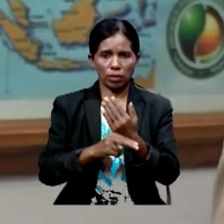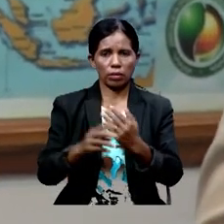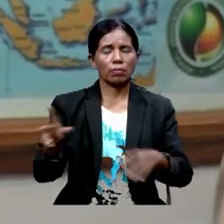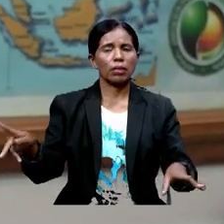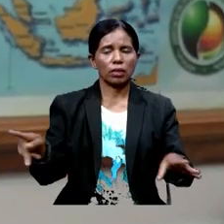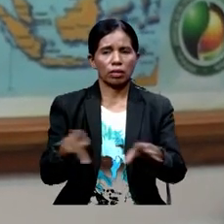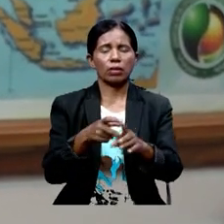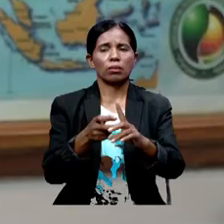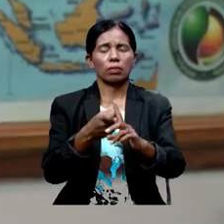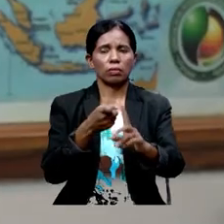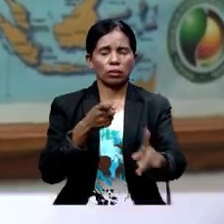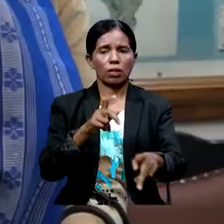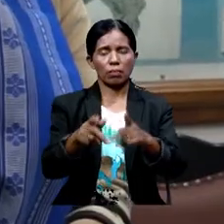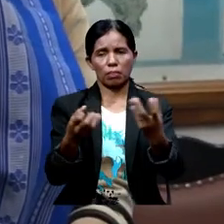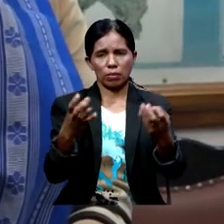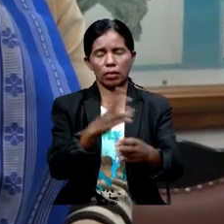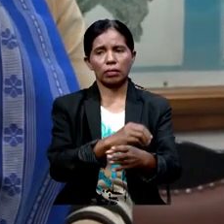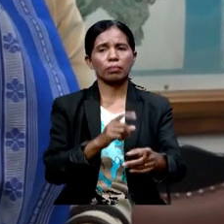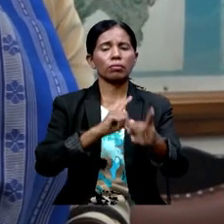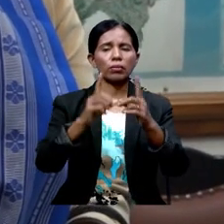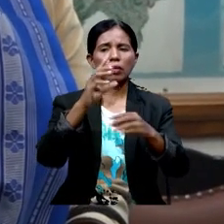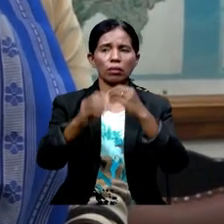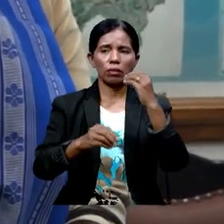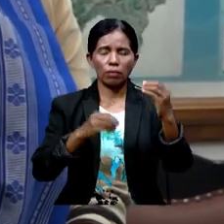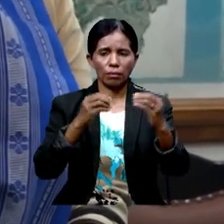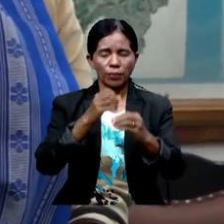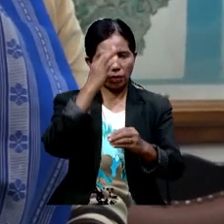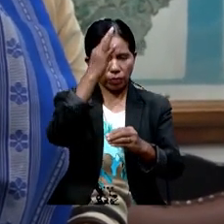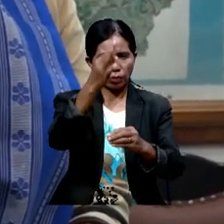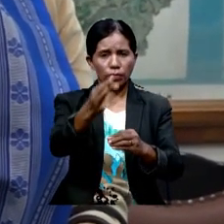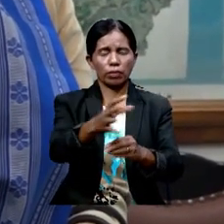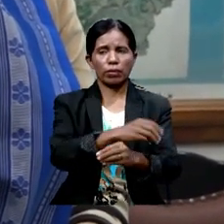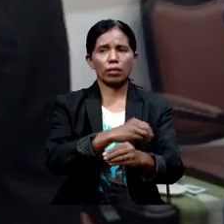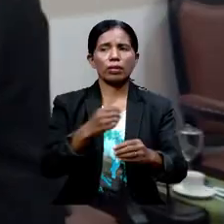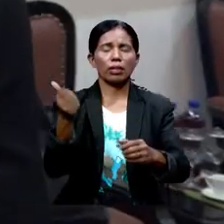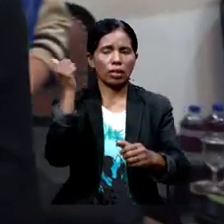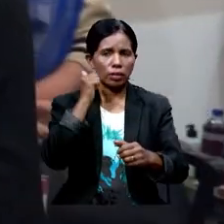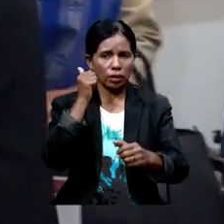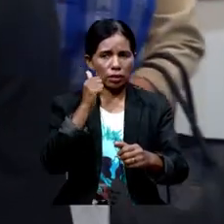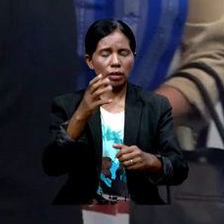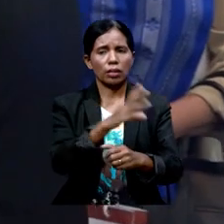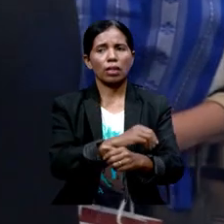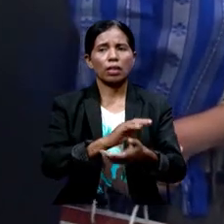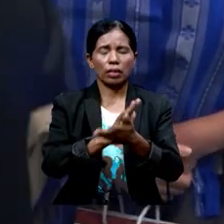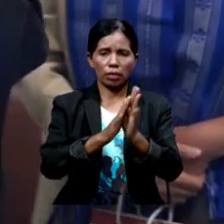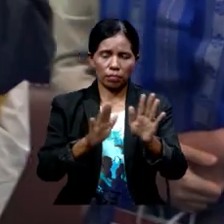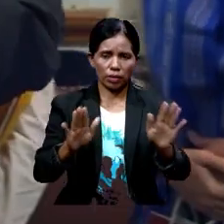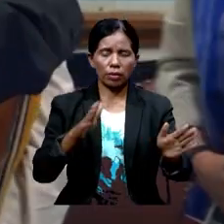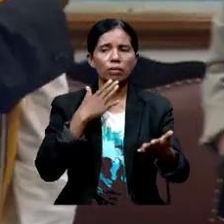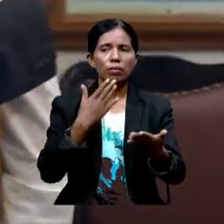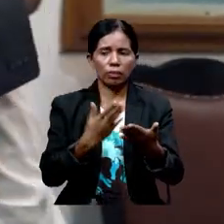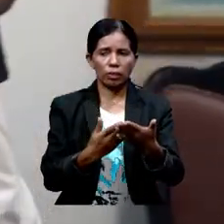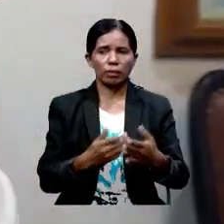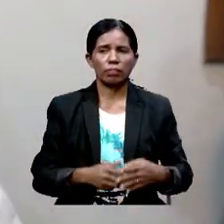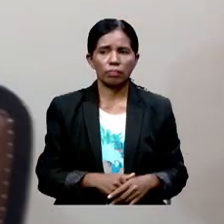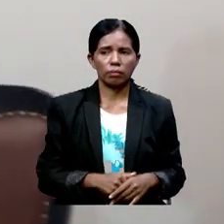Rússi, entidade oi-oin, no se colhe-lhe com a futuro região sudeste asiático e a paz no próspero.